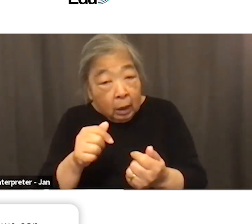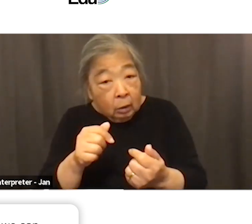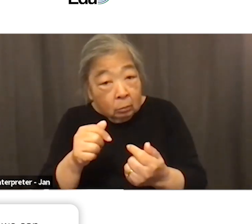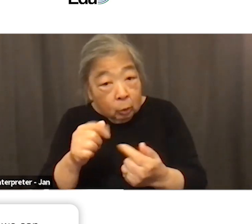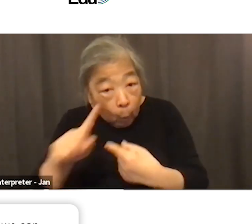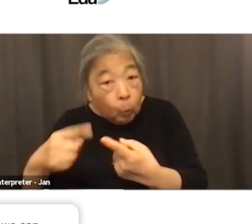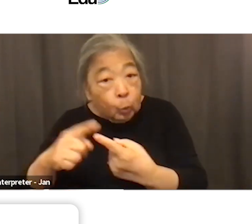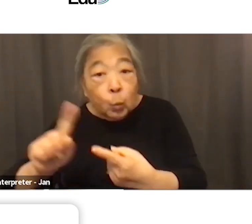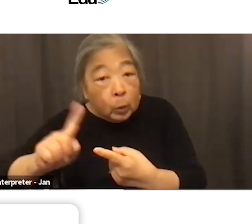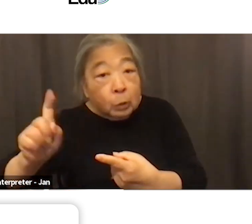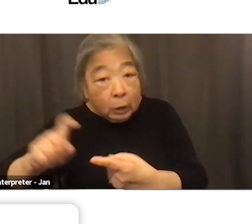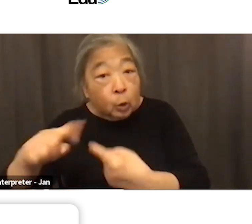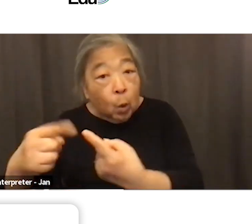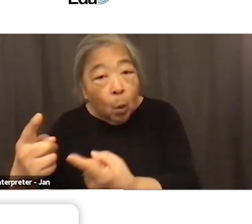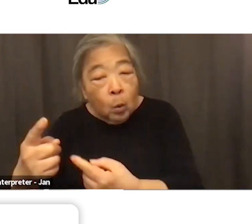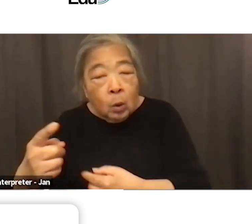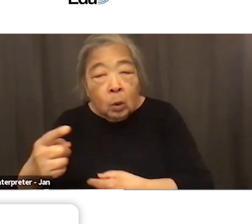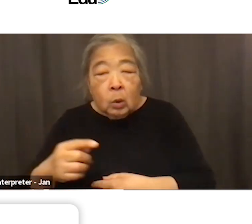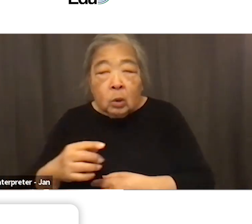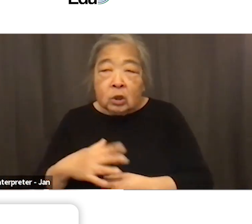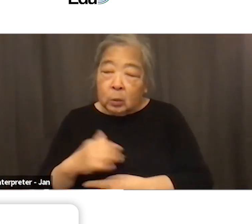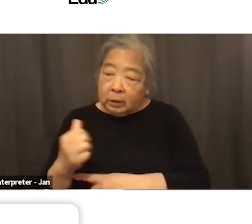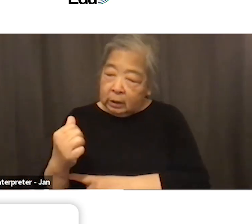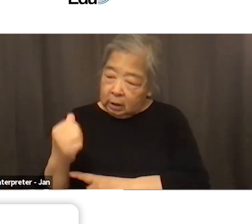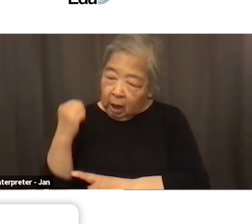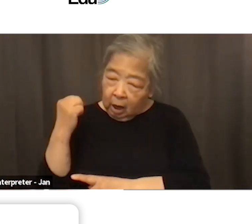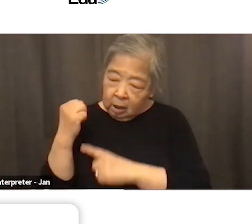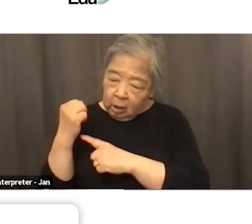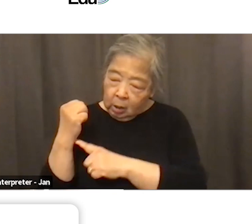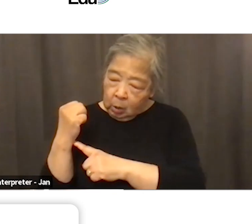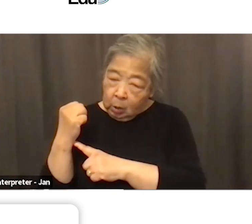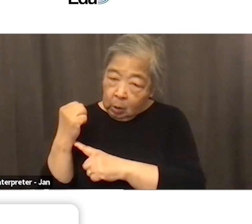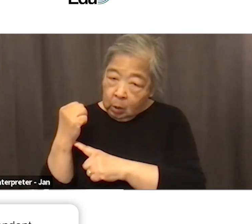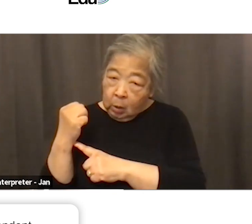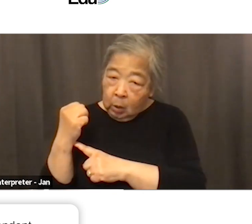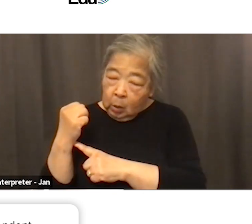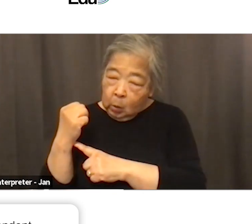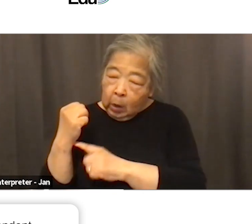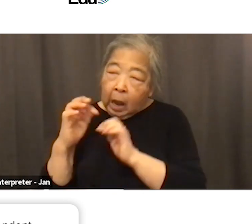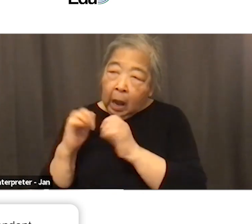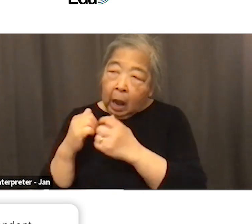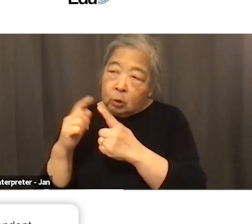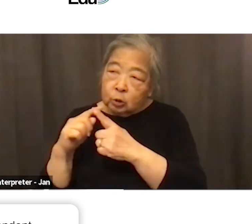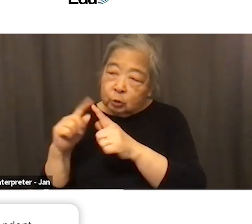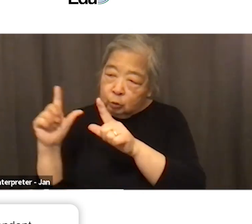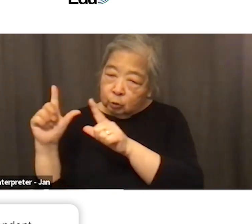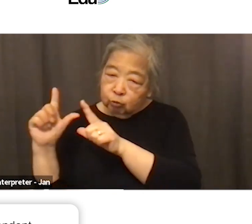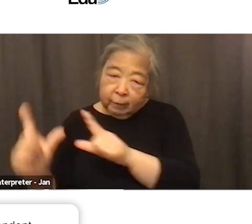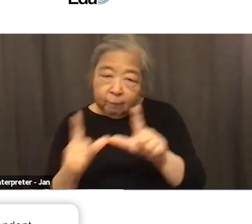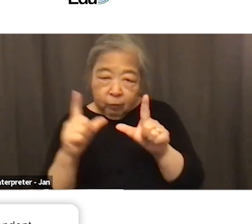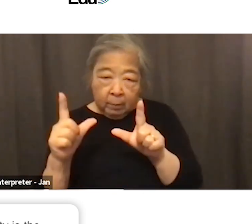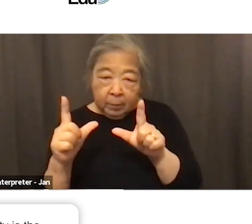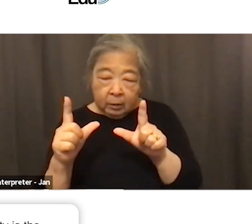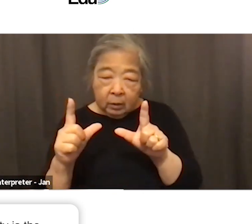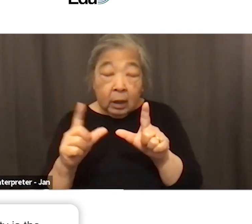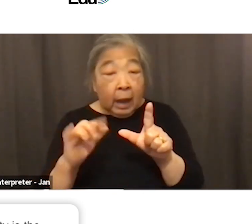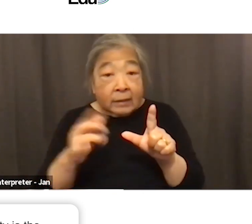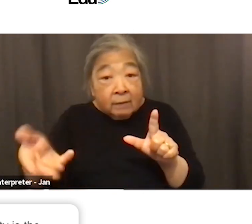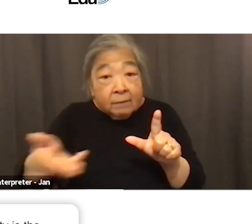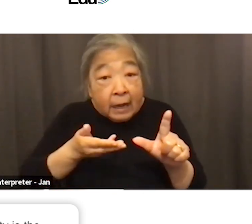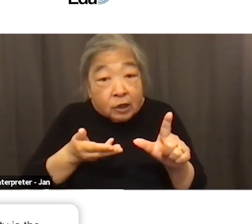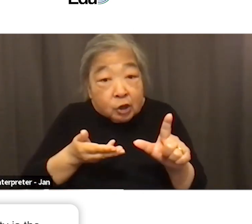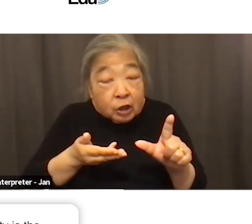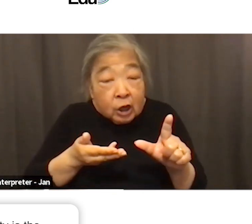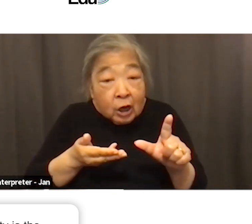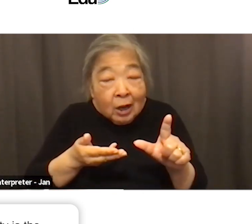kind of reframe denial and use it as an invitation to be in an interdependent community, right? Because community is